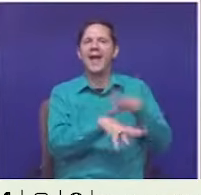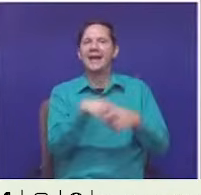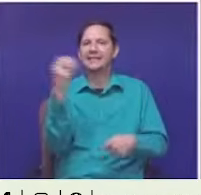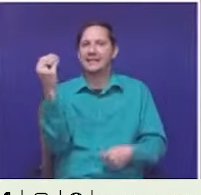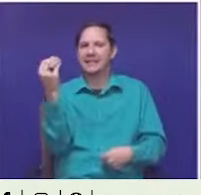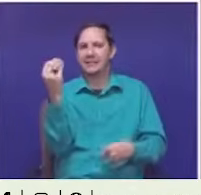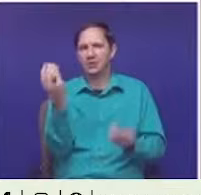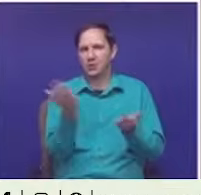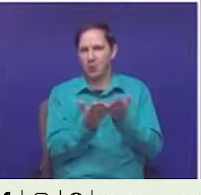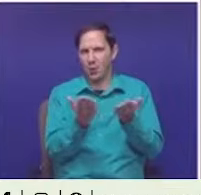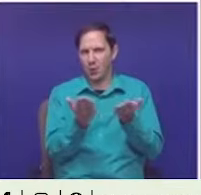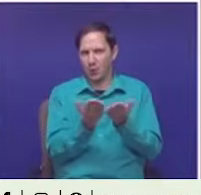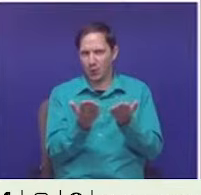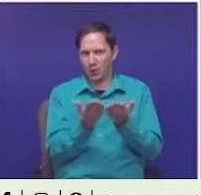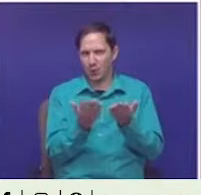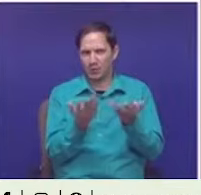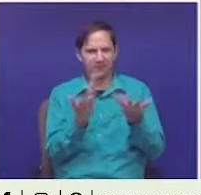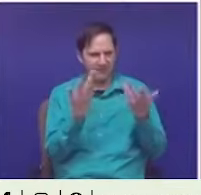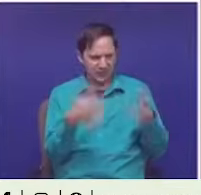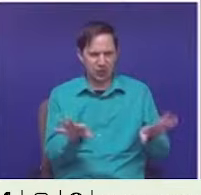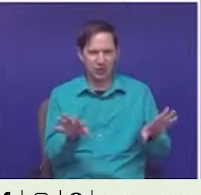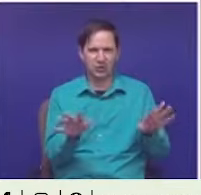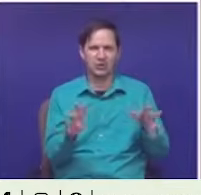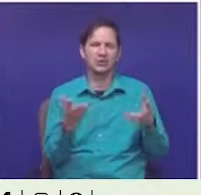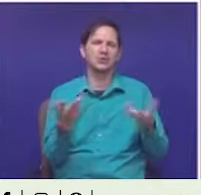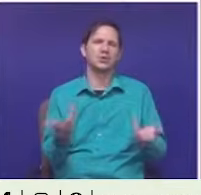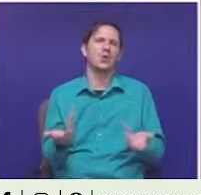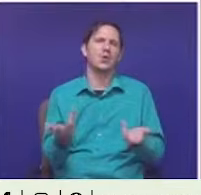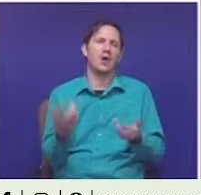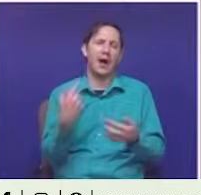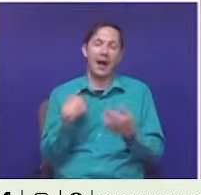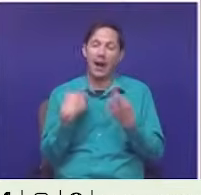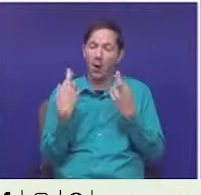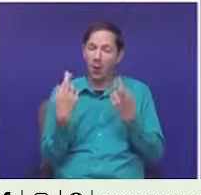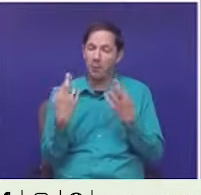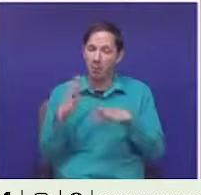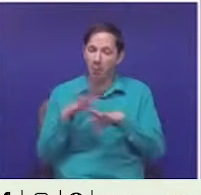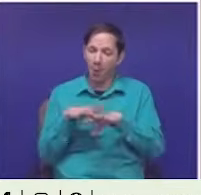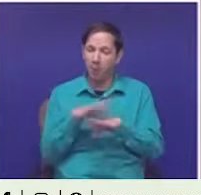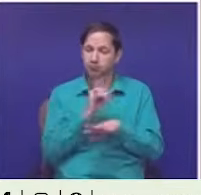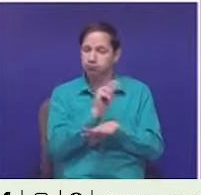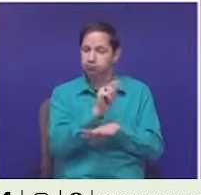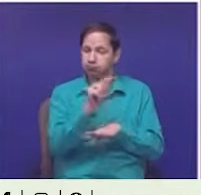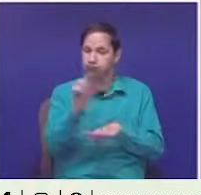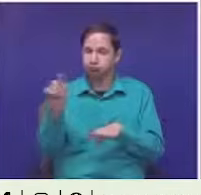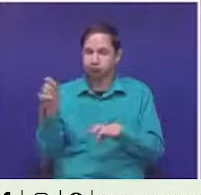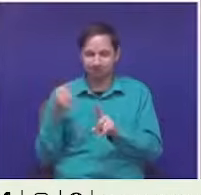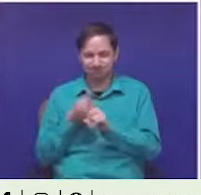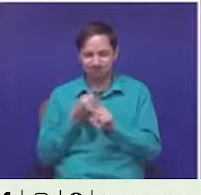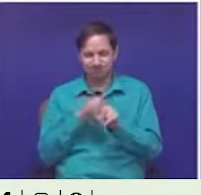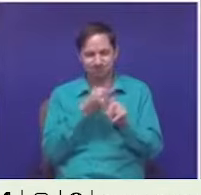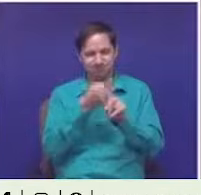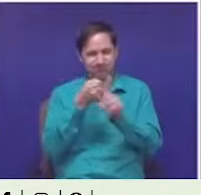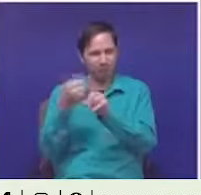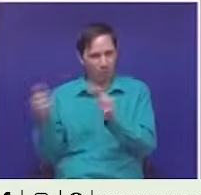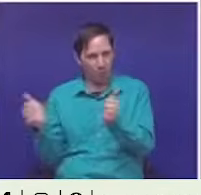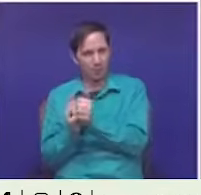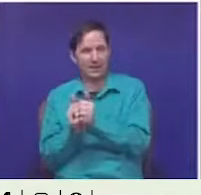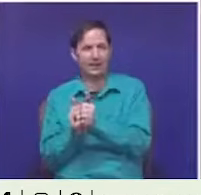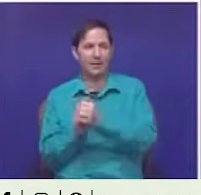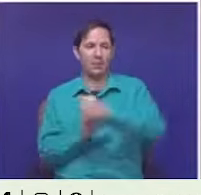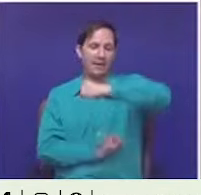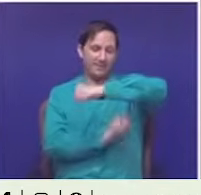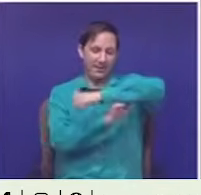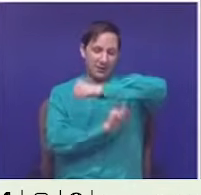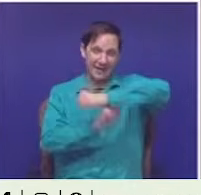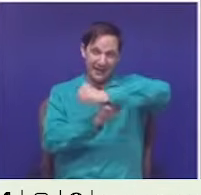me, I really want the country, and I really hope I can have advocates in all of you to say the foundations are where it